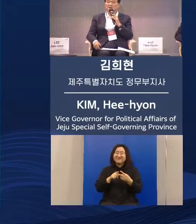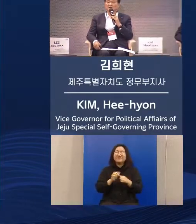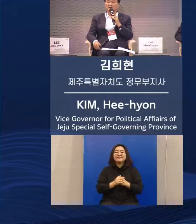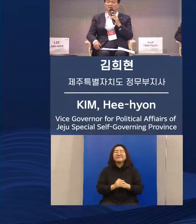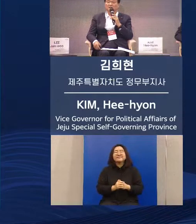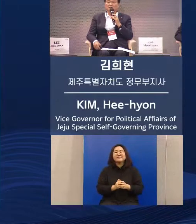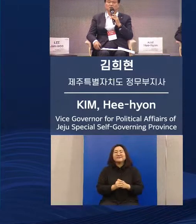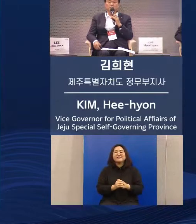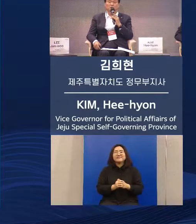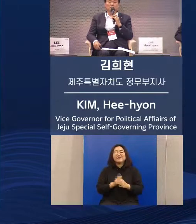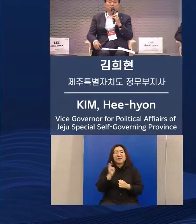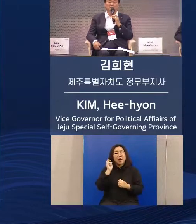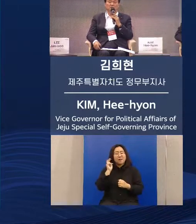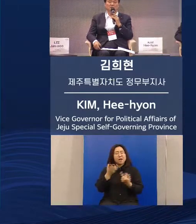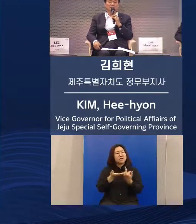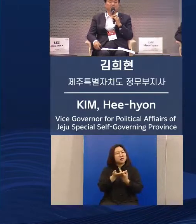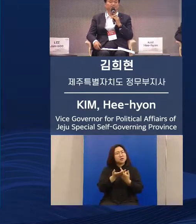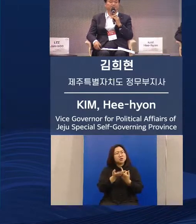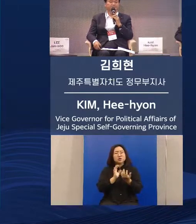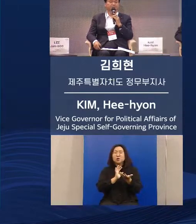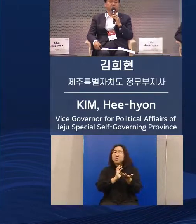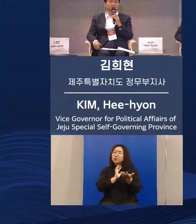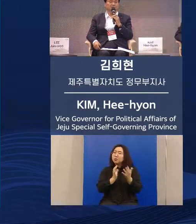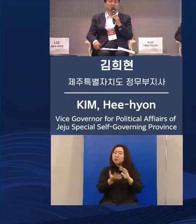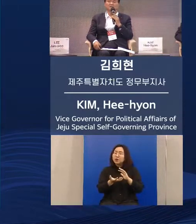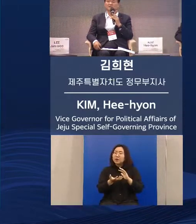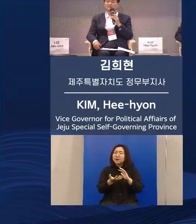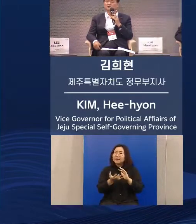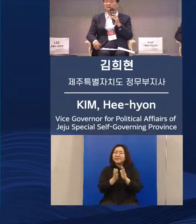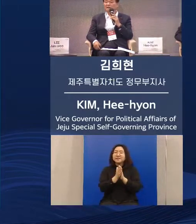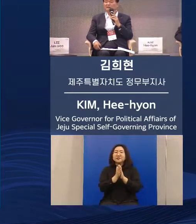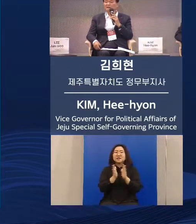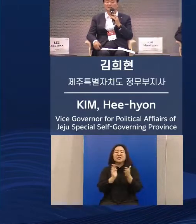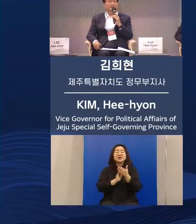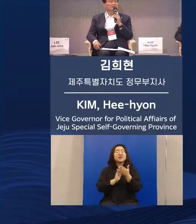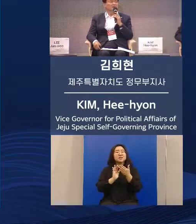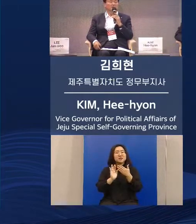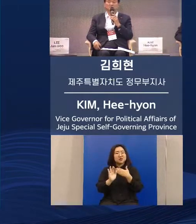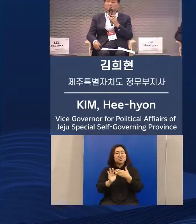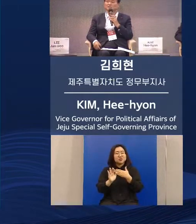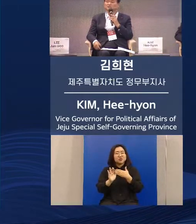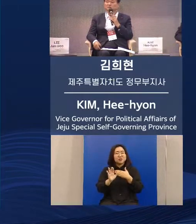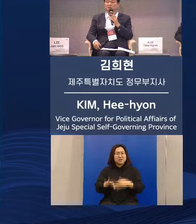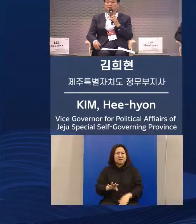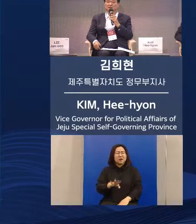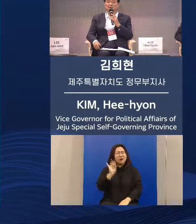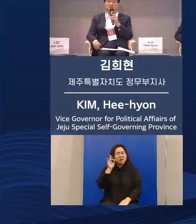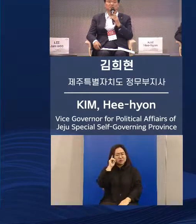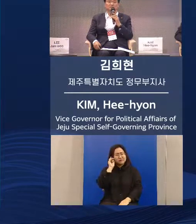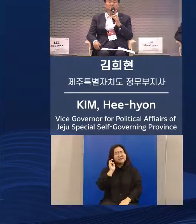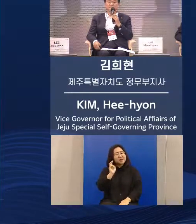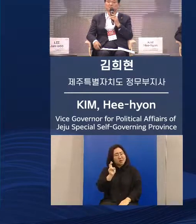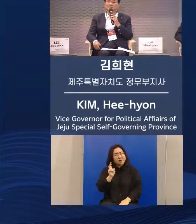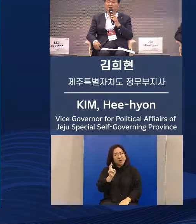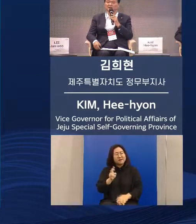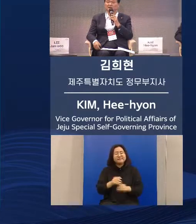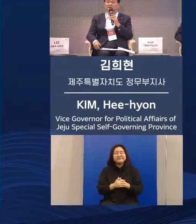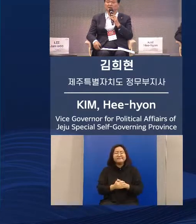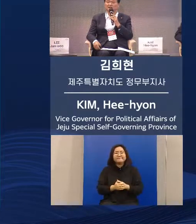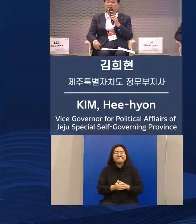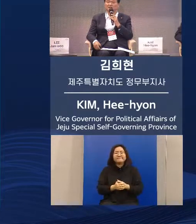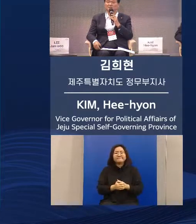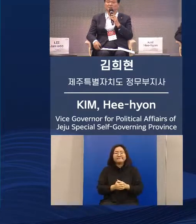From voice to sign language, from sign language to voice, we are providing such services. And it